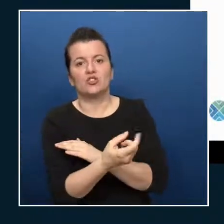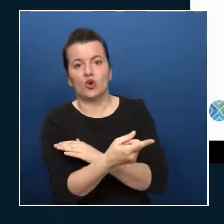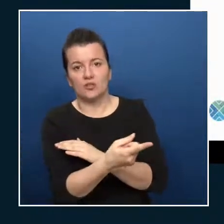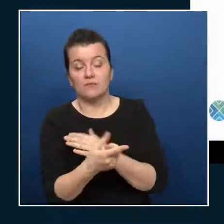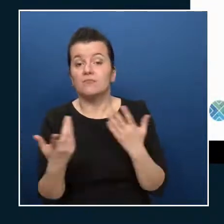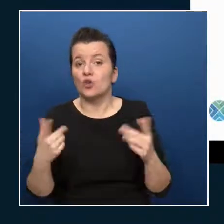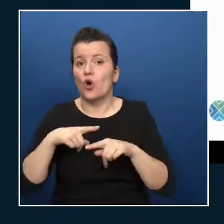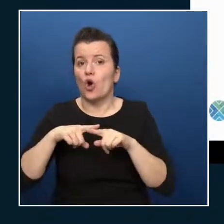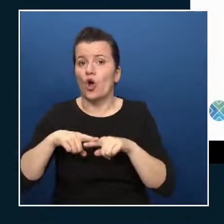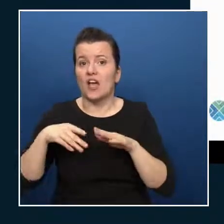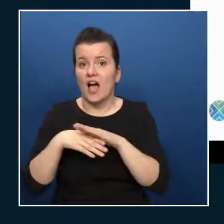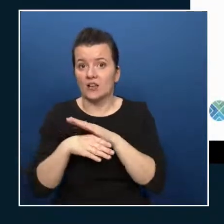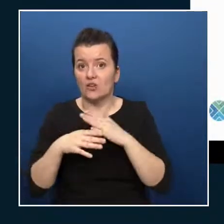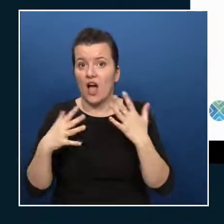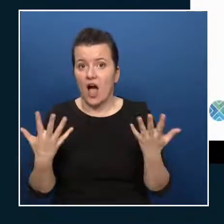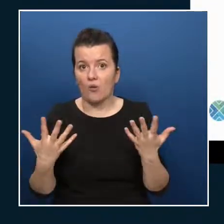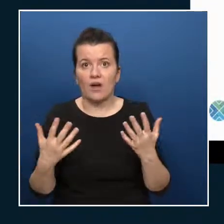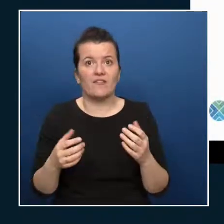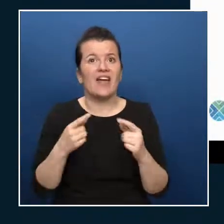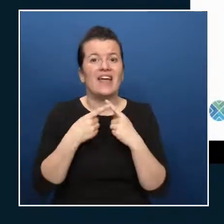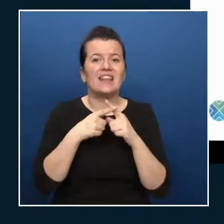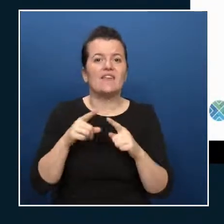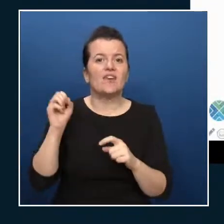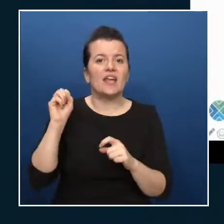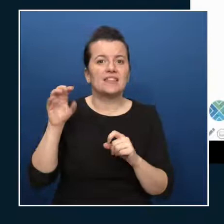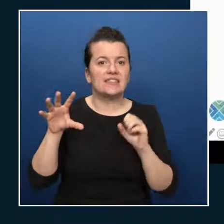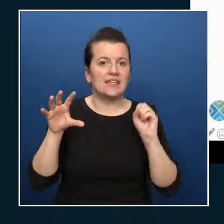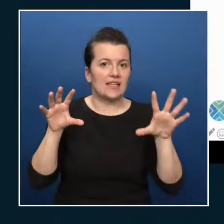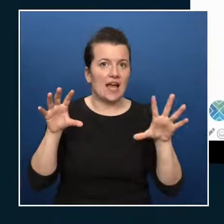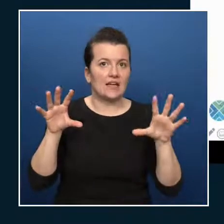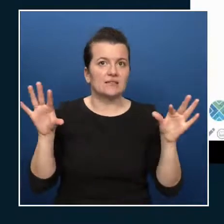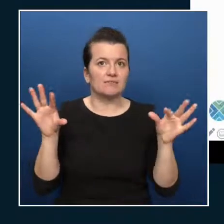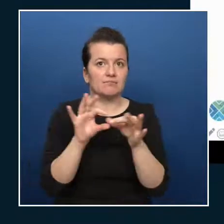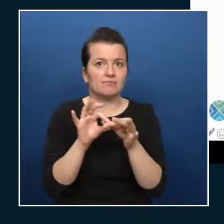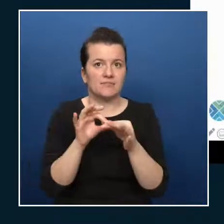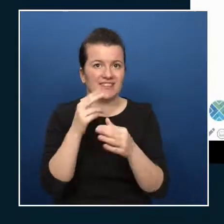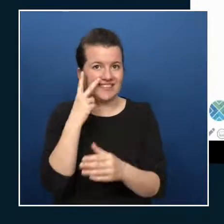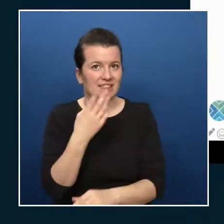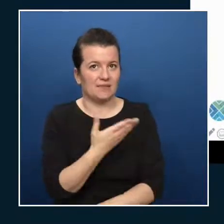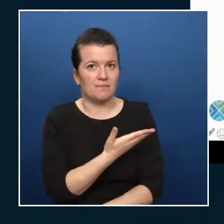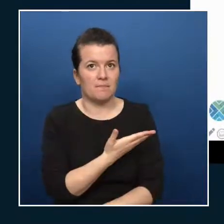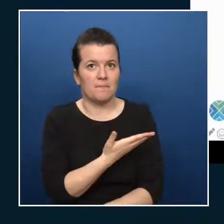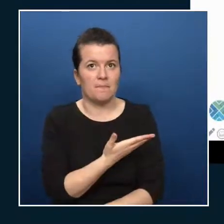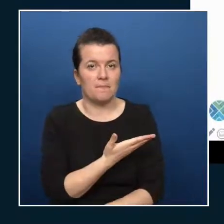bring signals together. So you see that in the image on the left side here, you see these signals here.